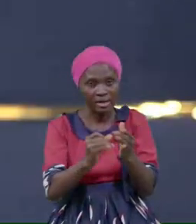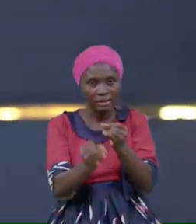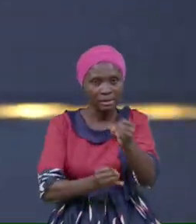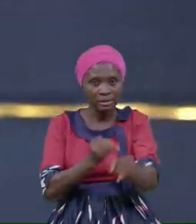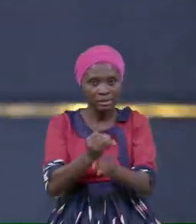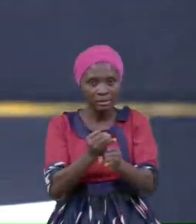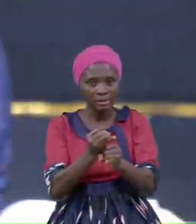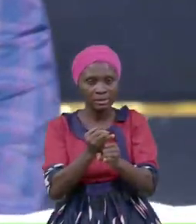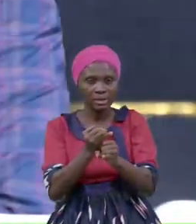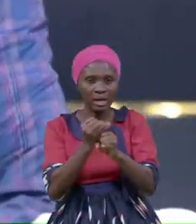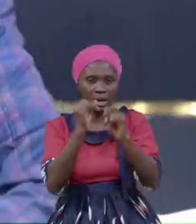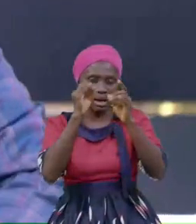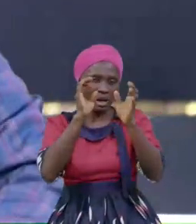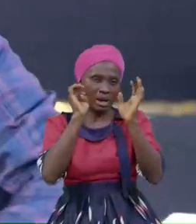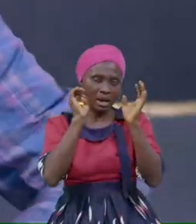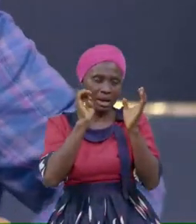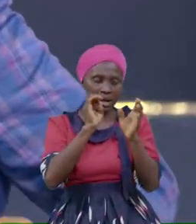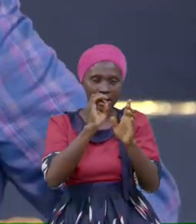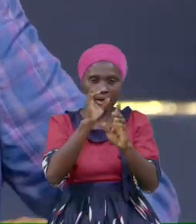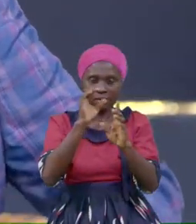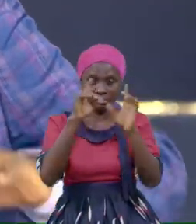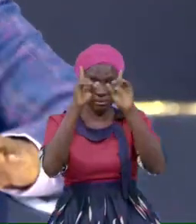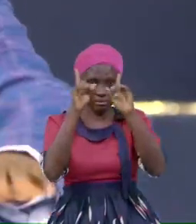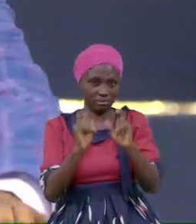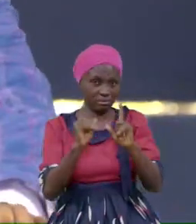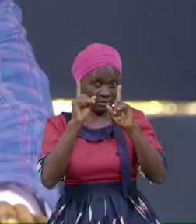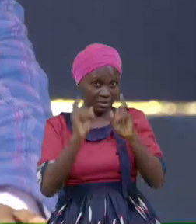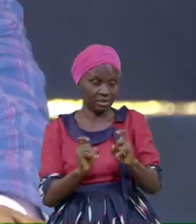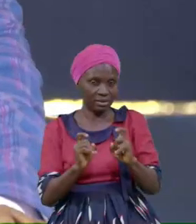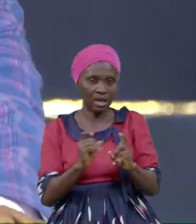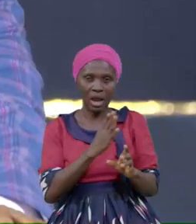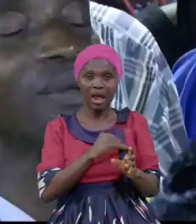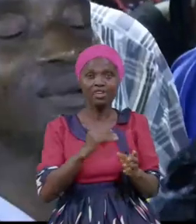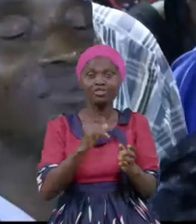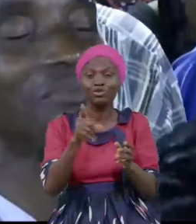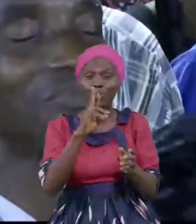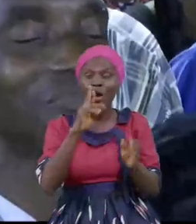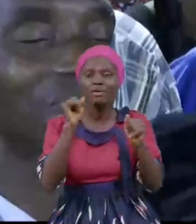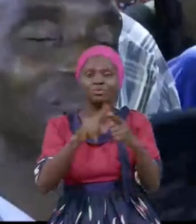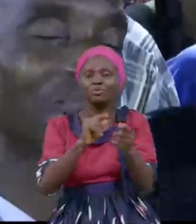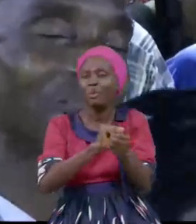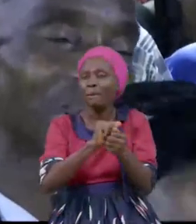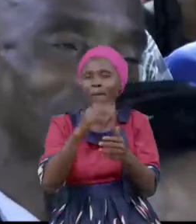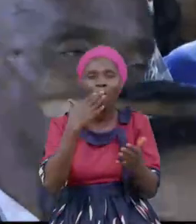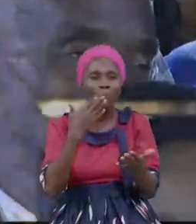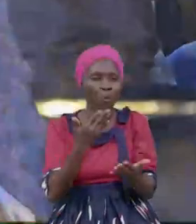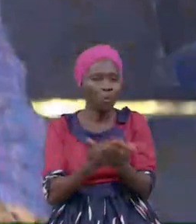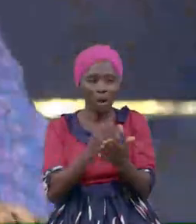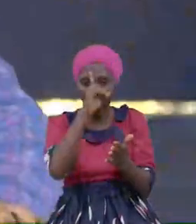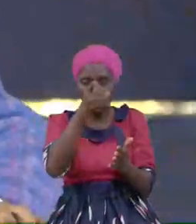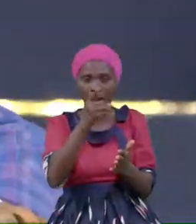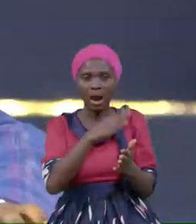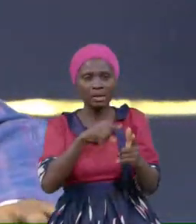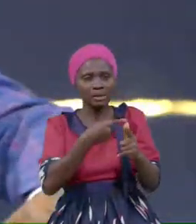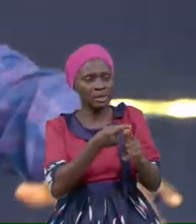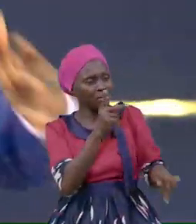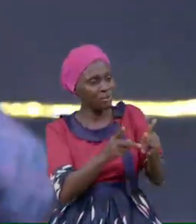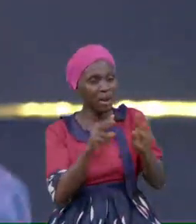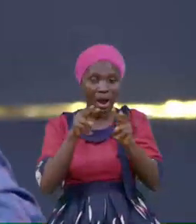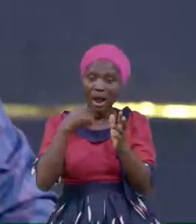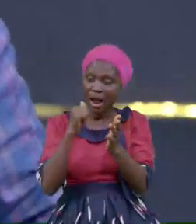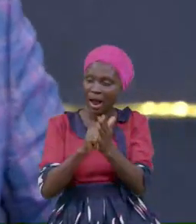say, he is our product. They'll be proud of you. They will say, she is our product.